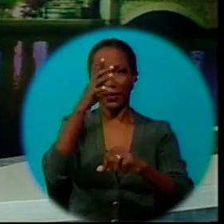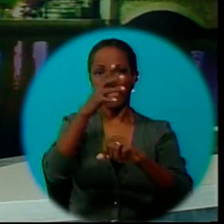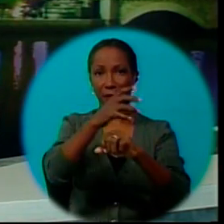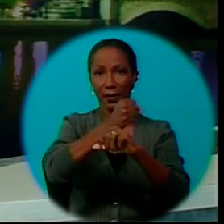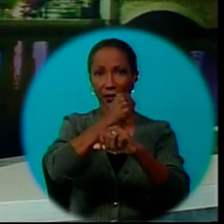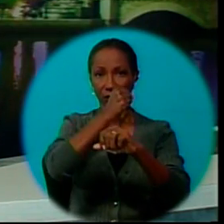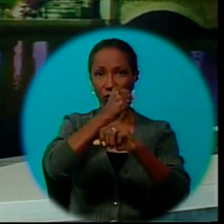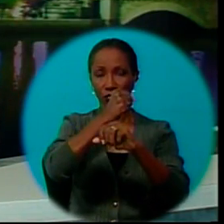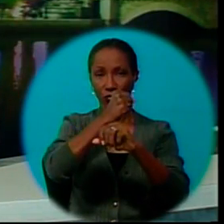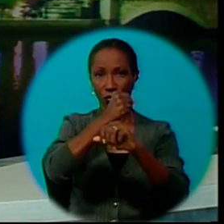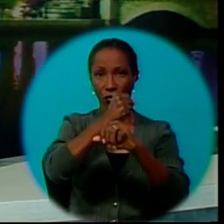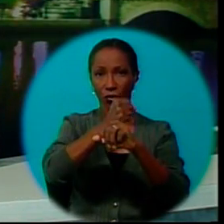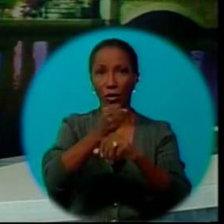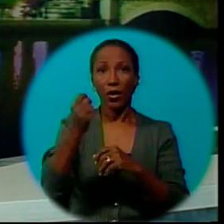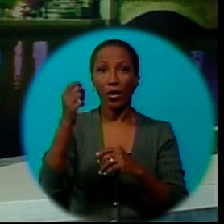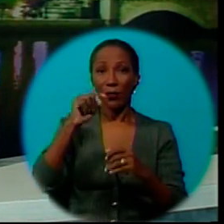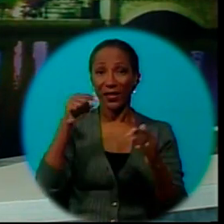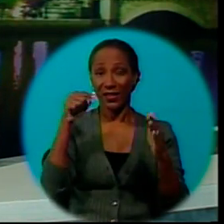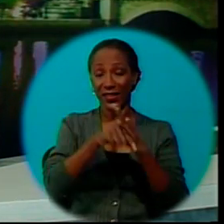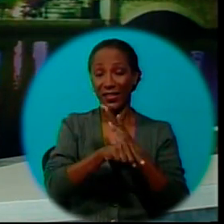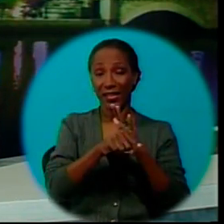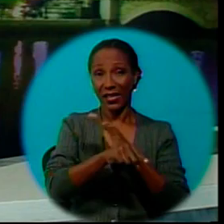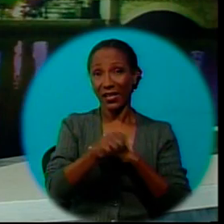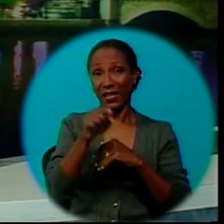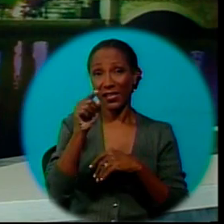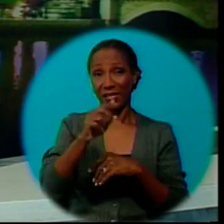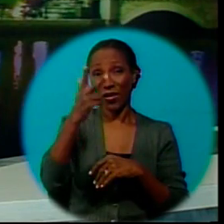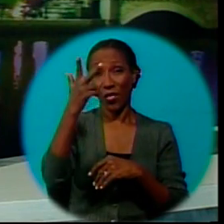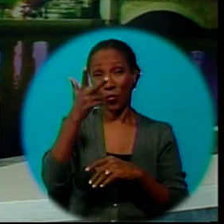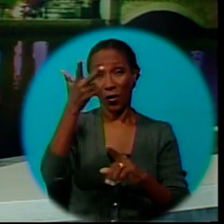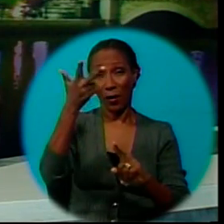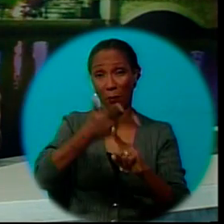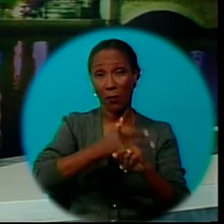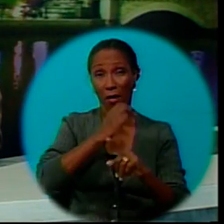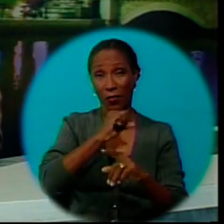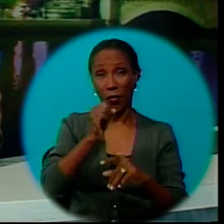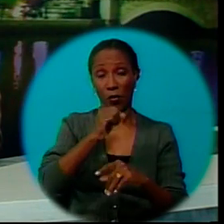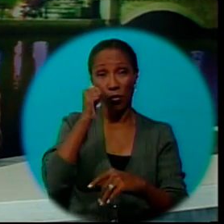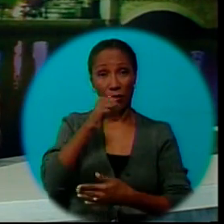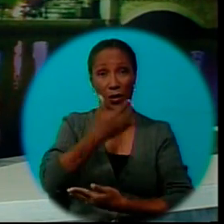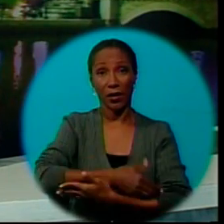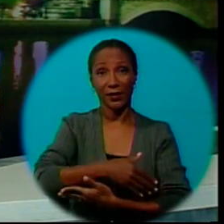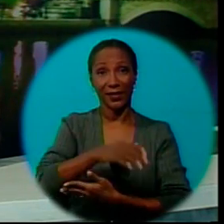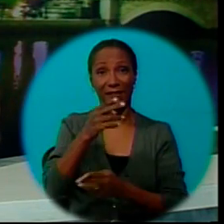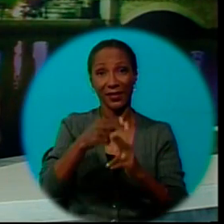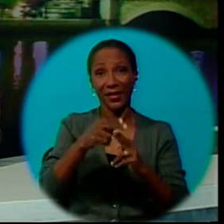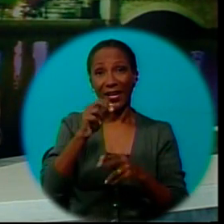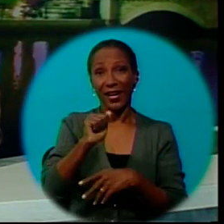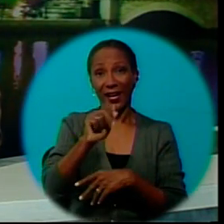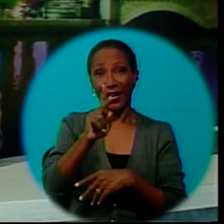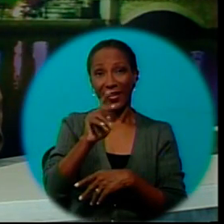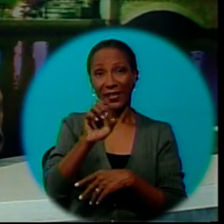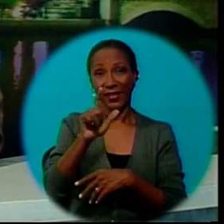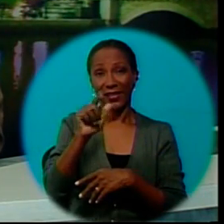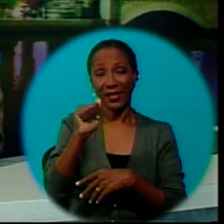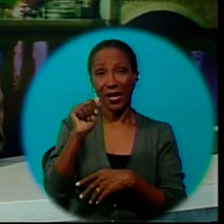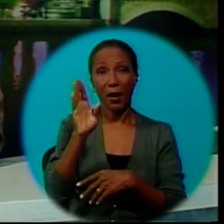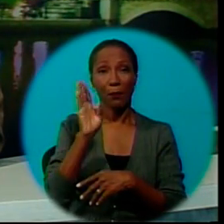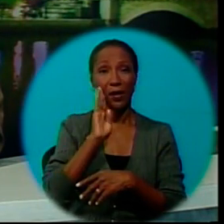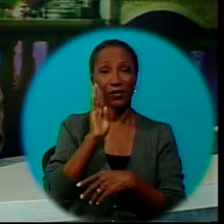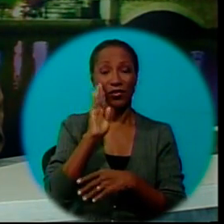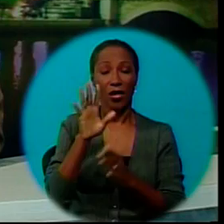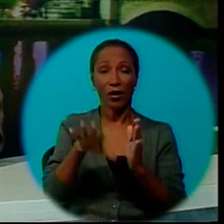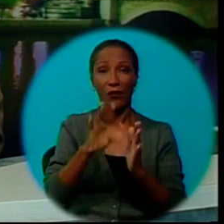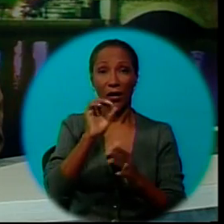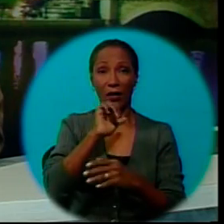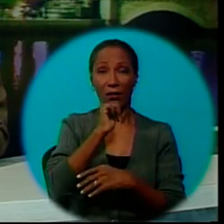with manslaughter in connection with the death of his 3-month-old daughter. Little Akila Bradshaw was found unconscious on May 2nd and taken